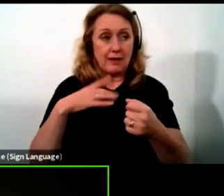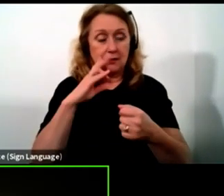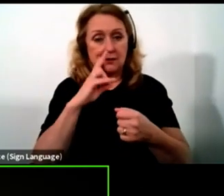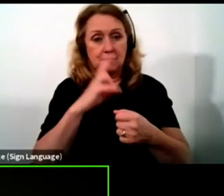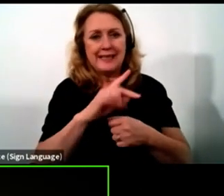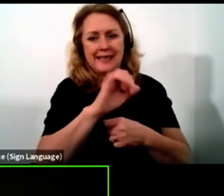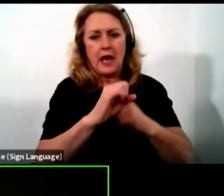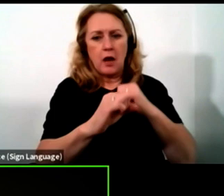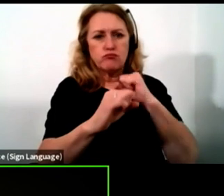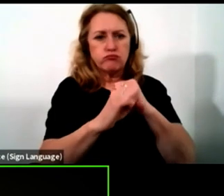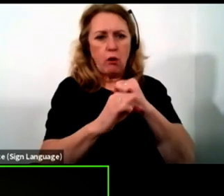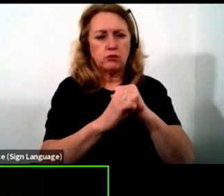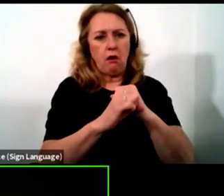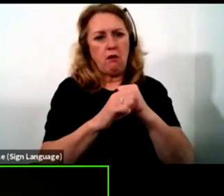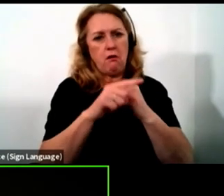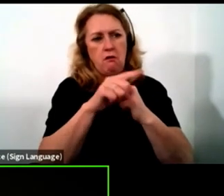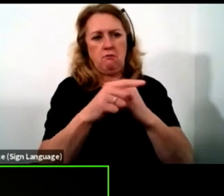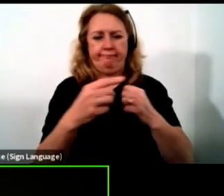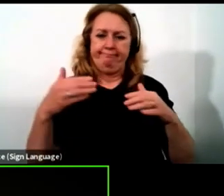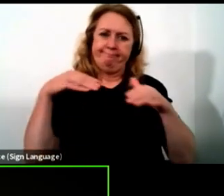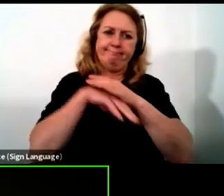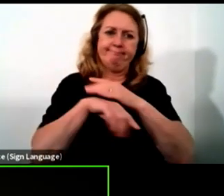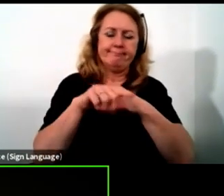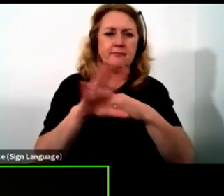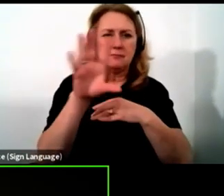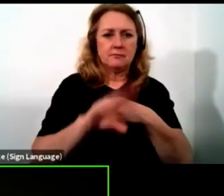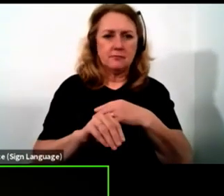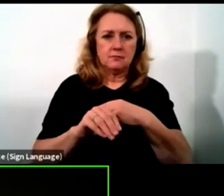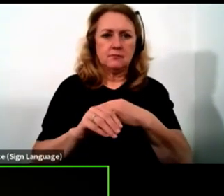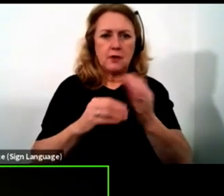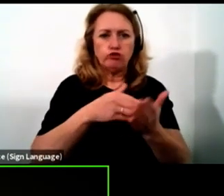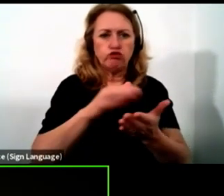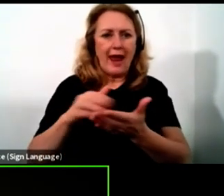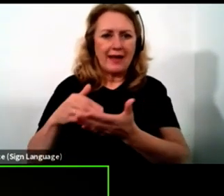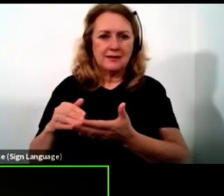promoting intra-Africa trade, because we are targeting 1.3 billion